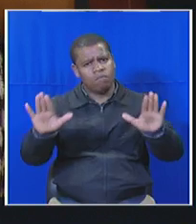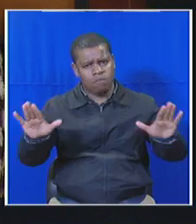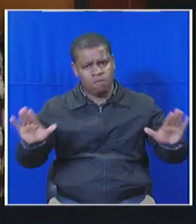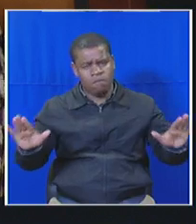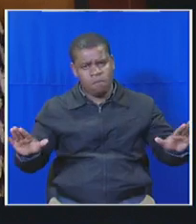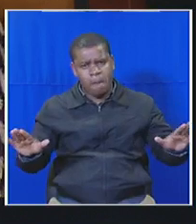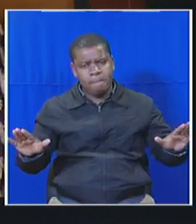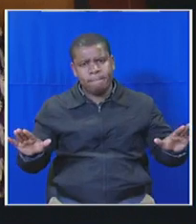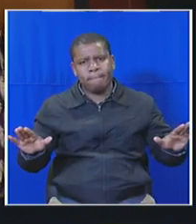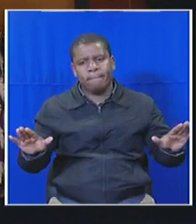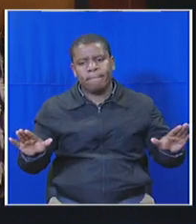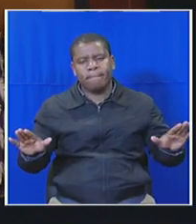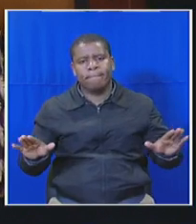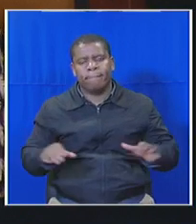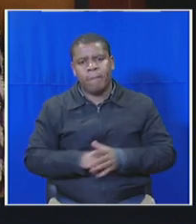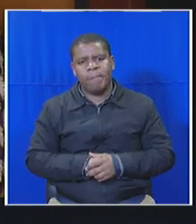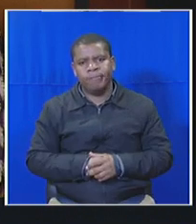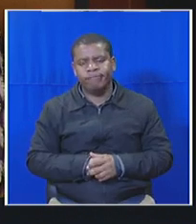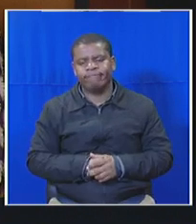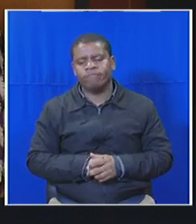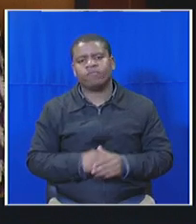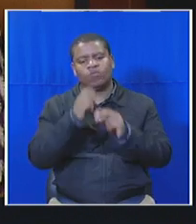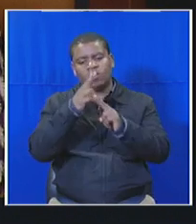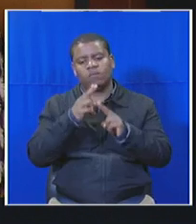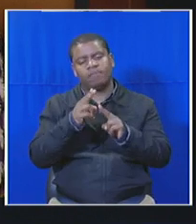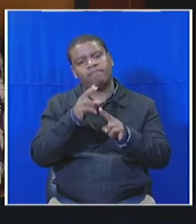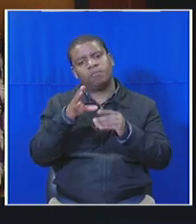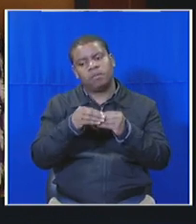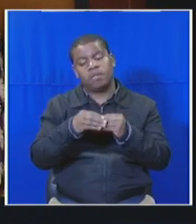members. Honorable member, when there are